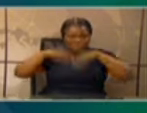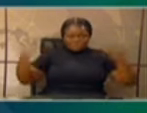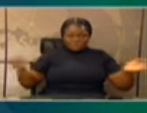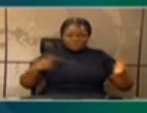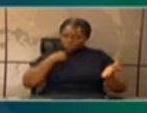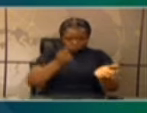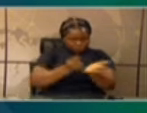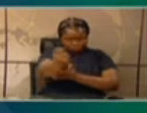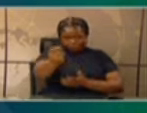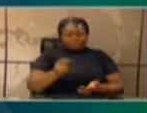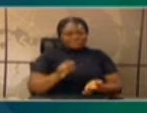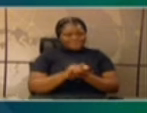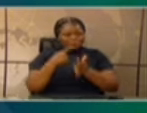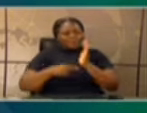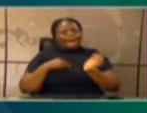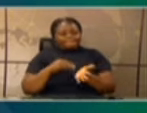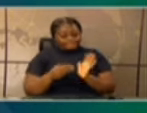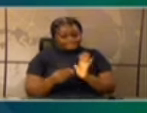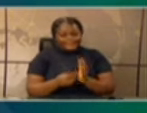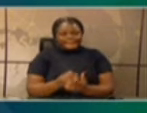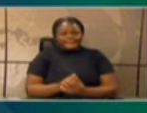mean.